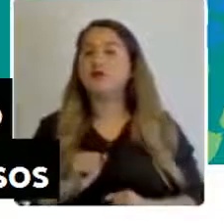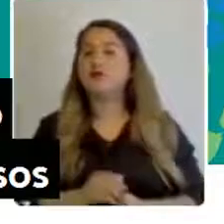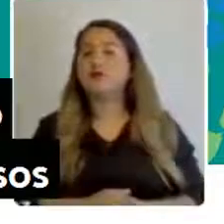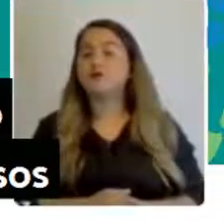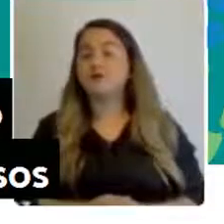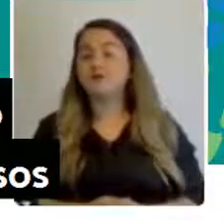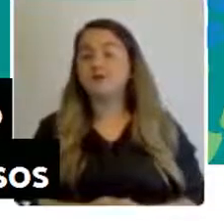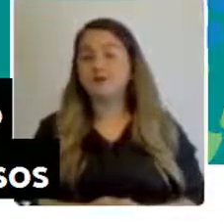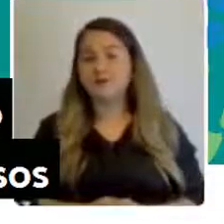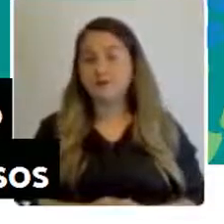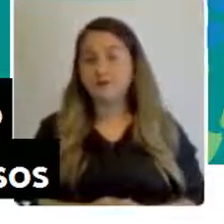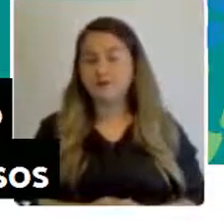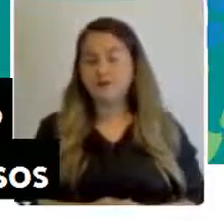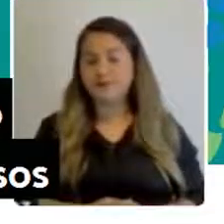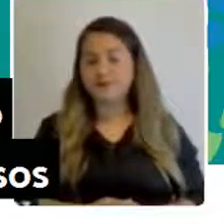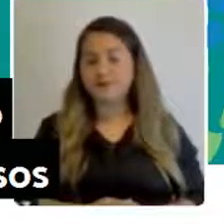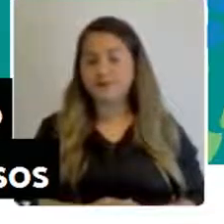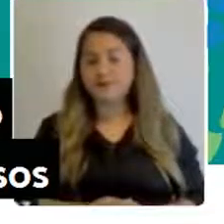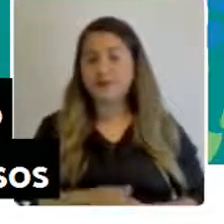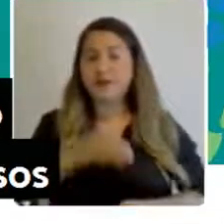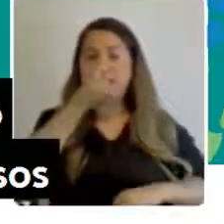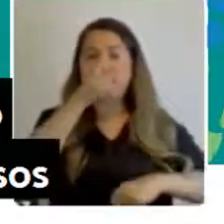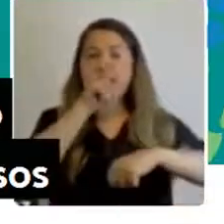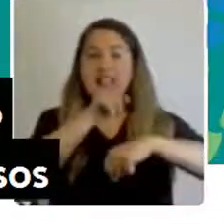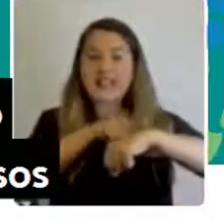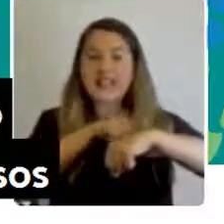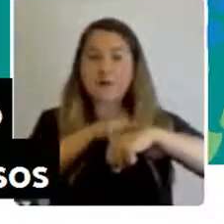of time that it takes, and it's very